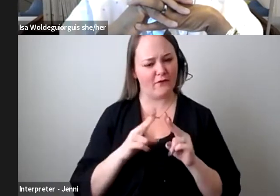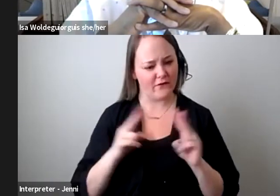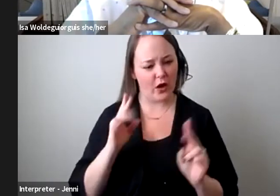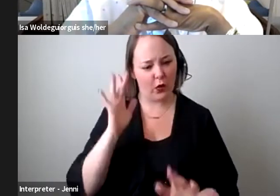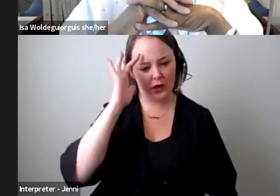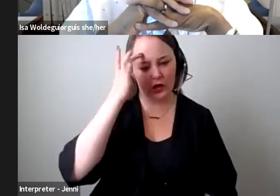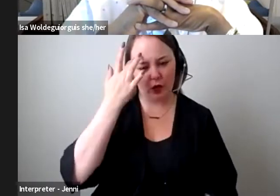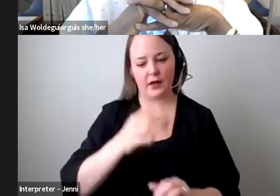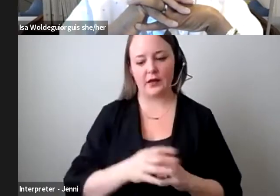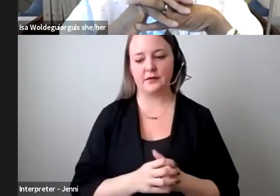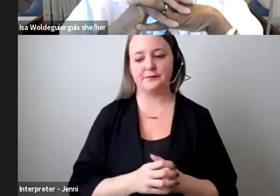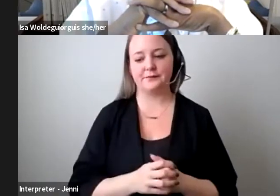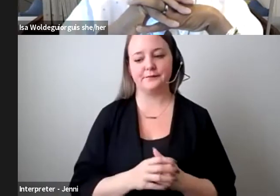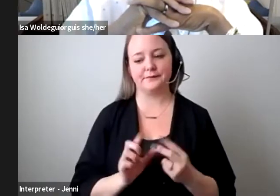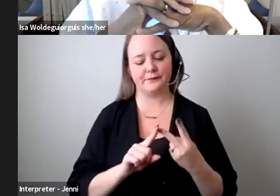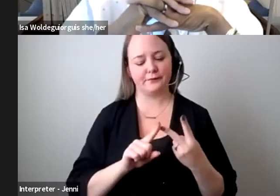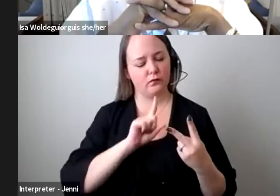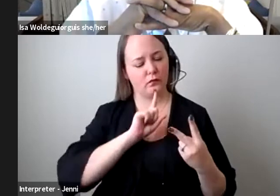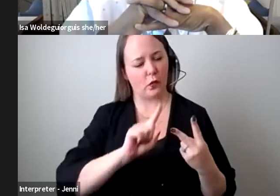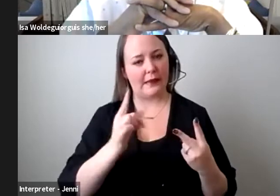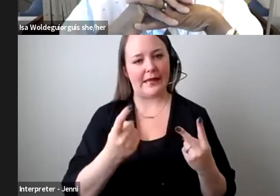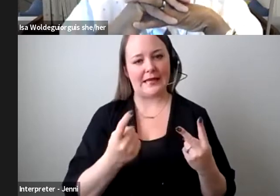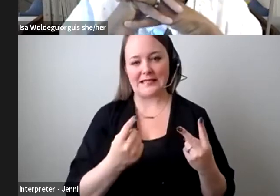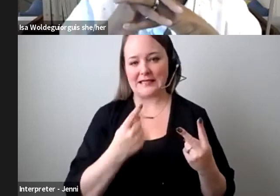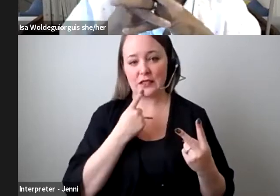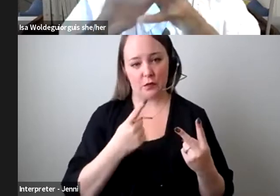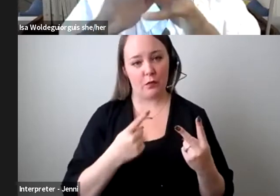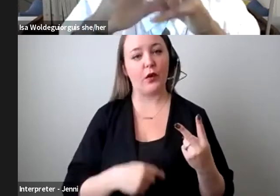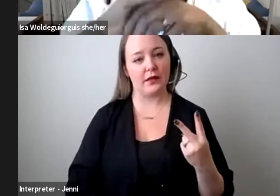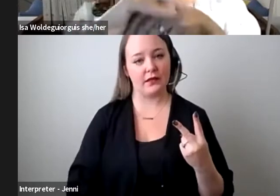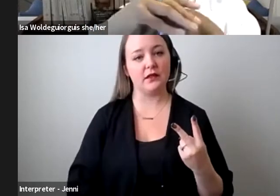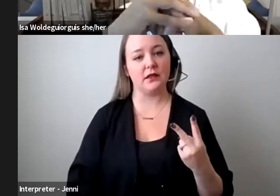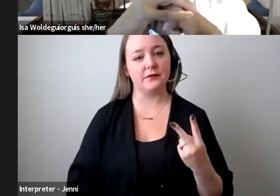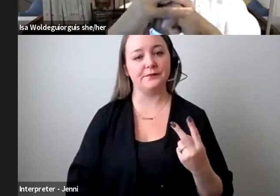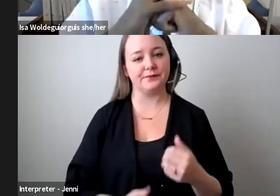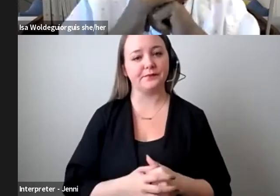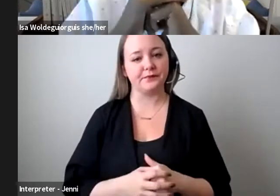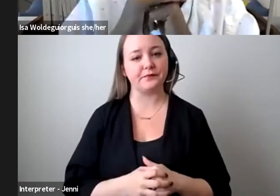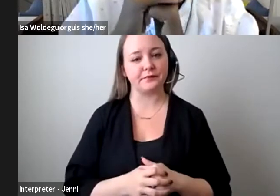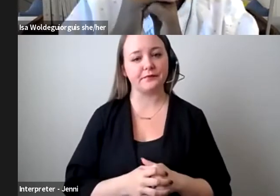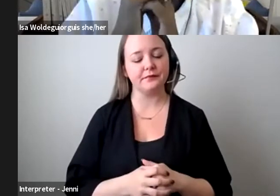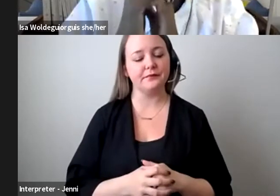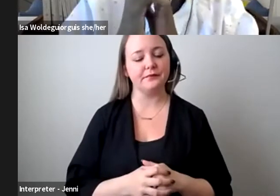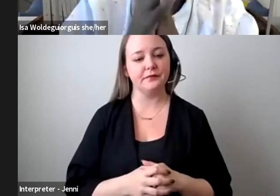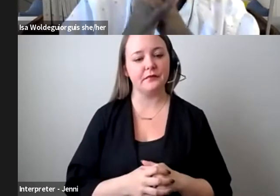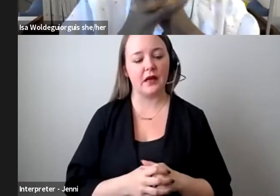I was very disappointed. I guess because I was